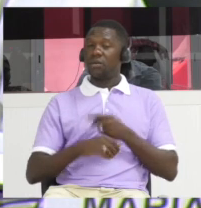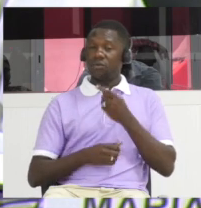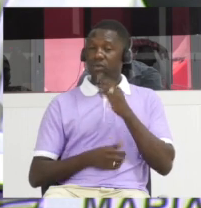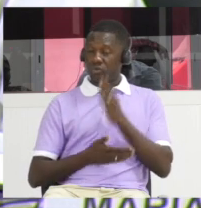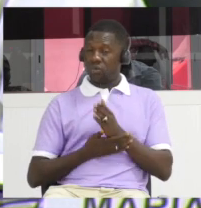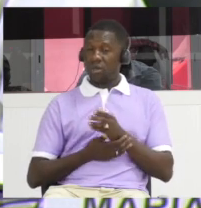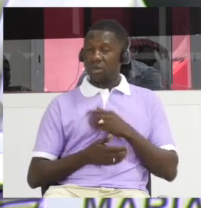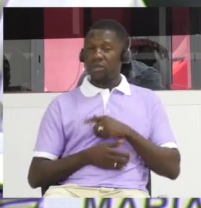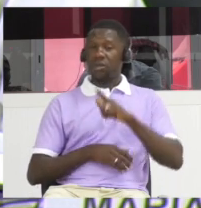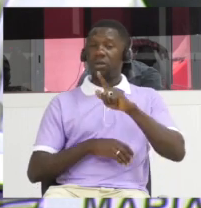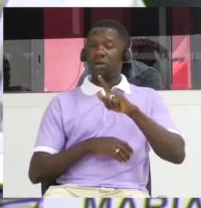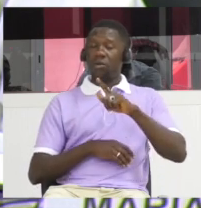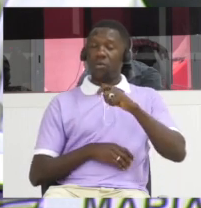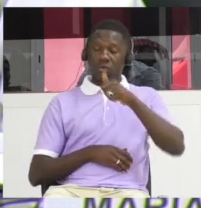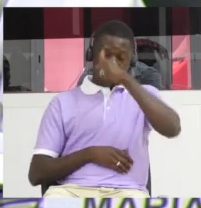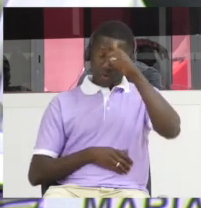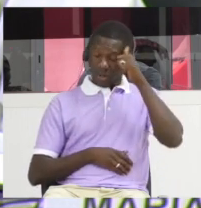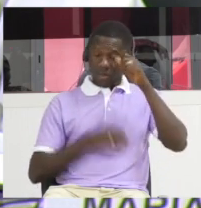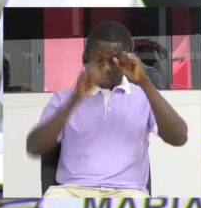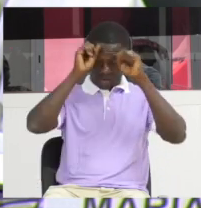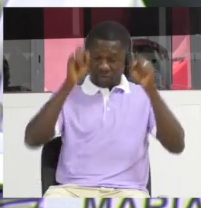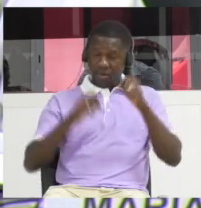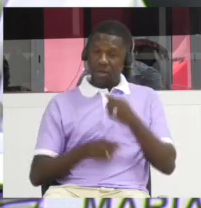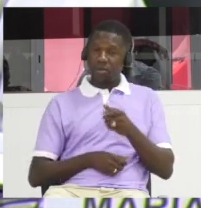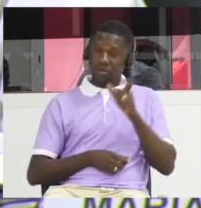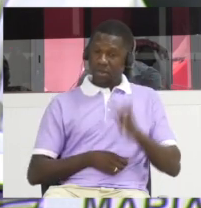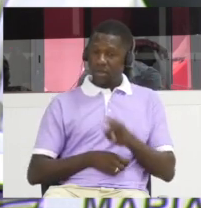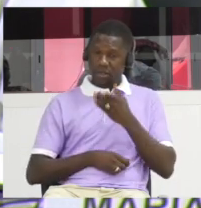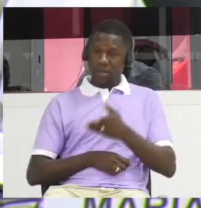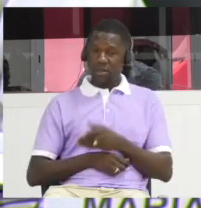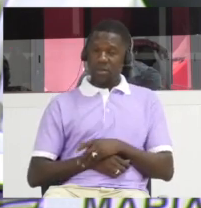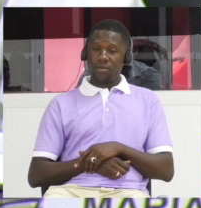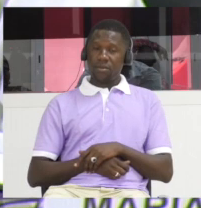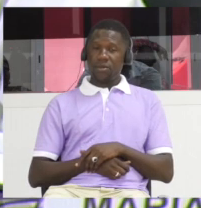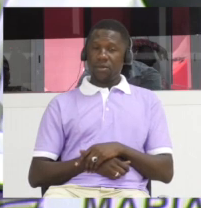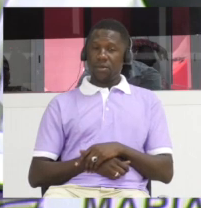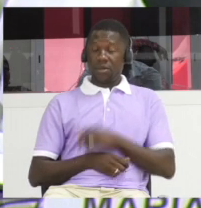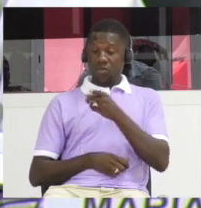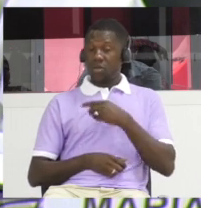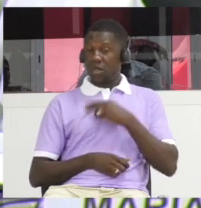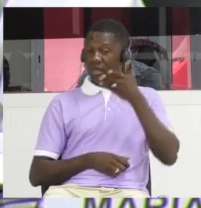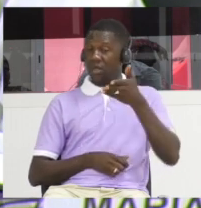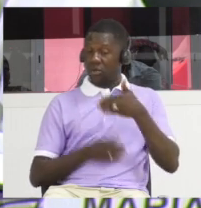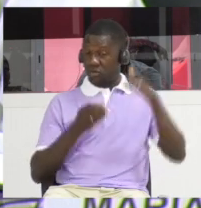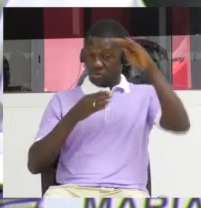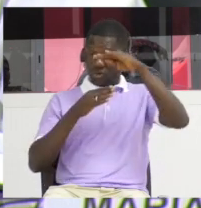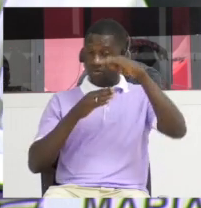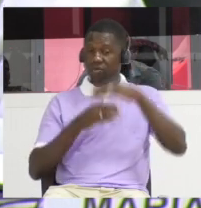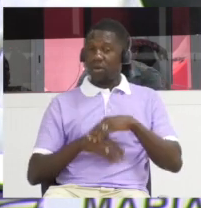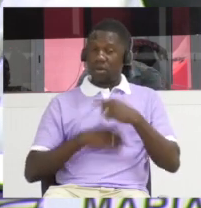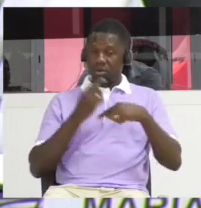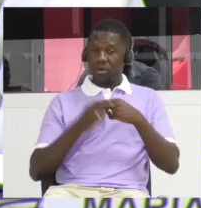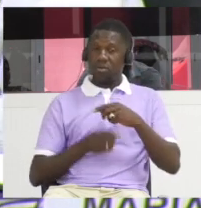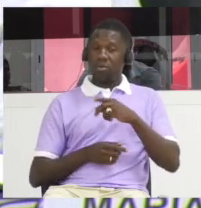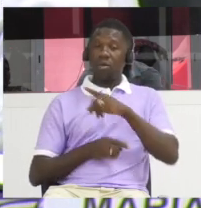civil servant, you are on top in terms of public administration.